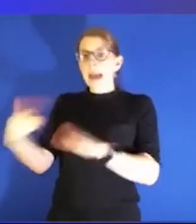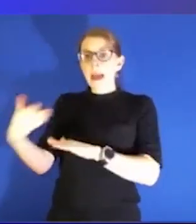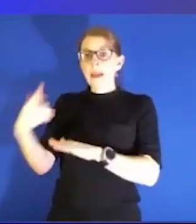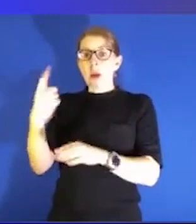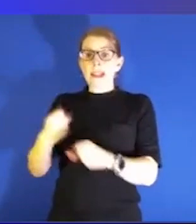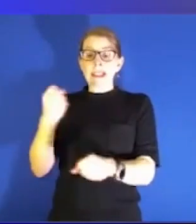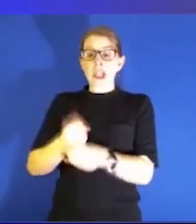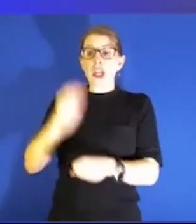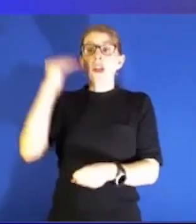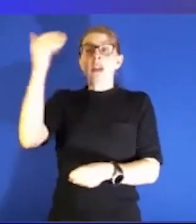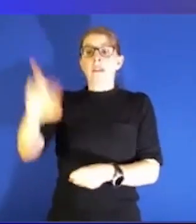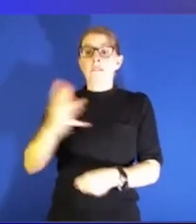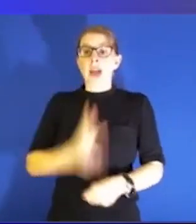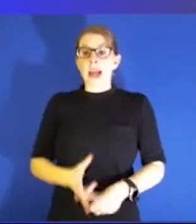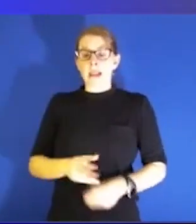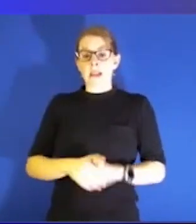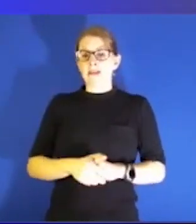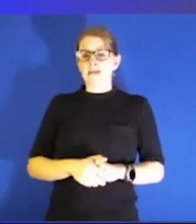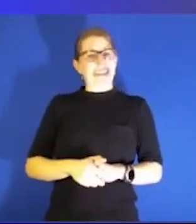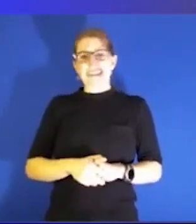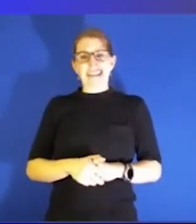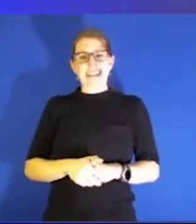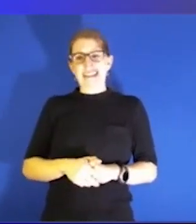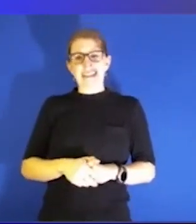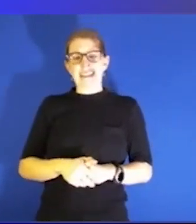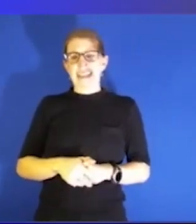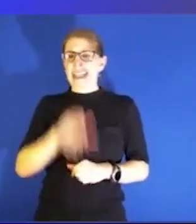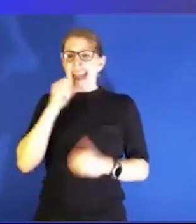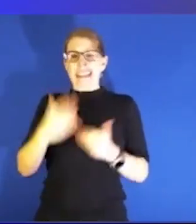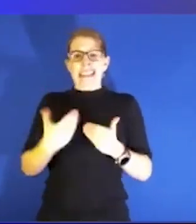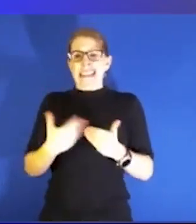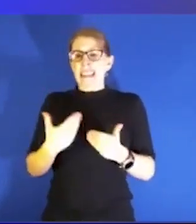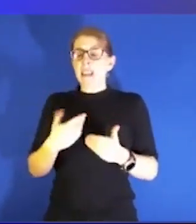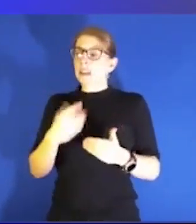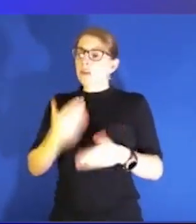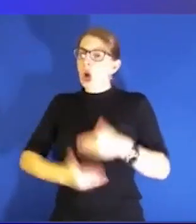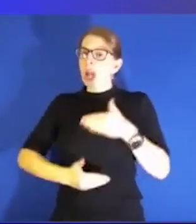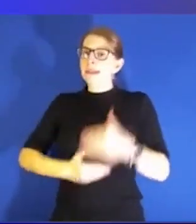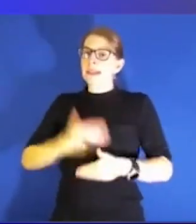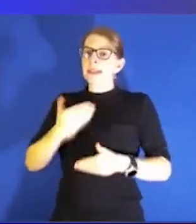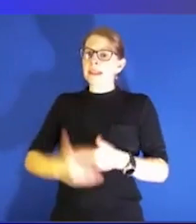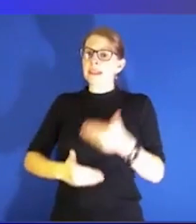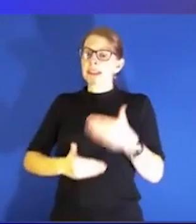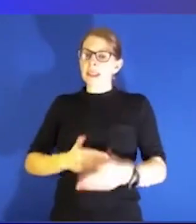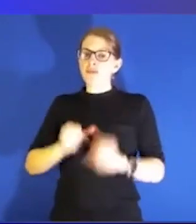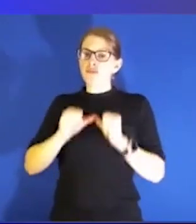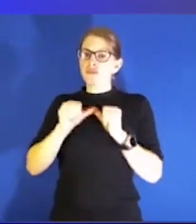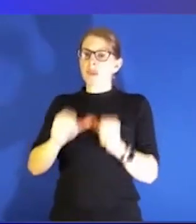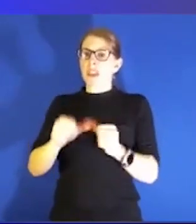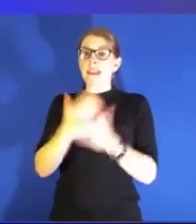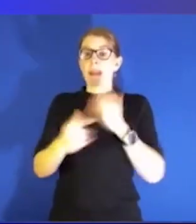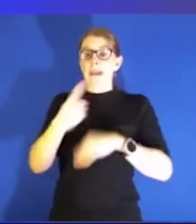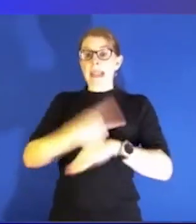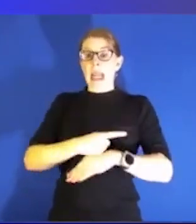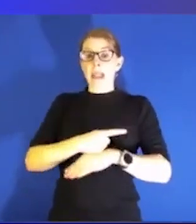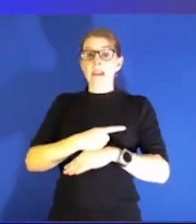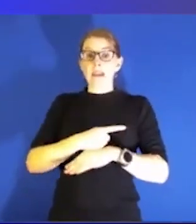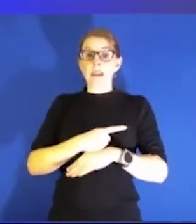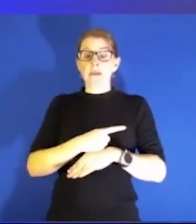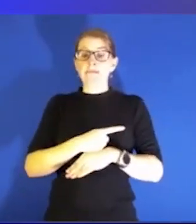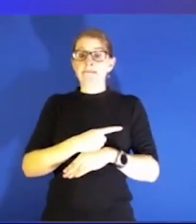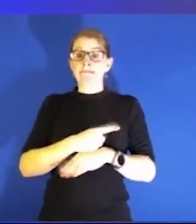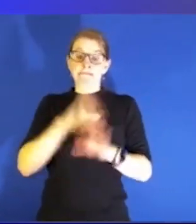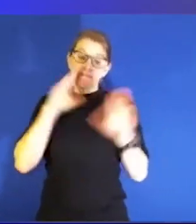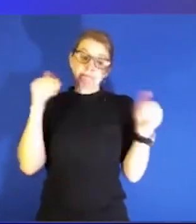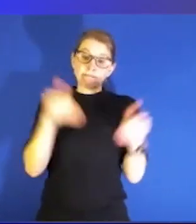And it doesn't work that way. It's a process that you work through kind of continually. Some days more focus on that than